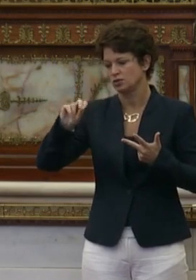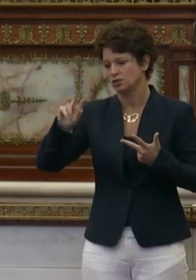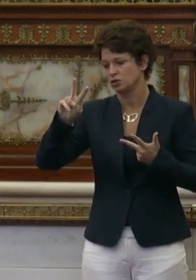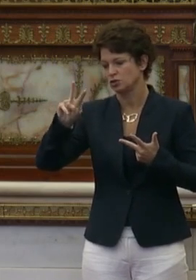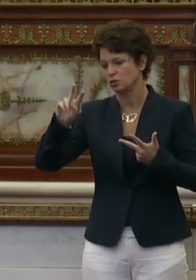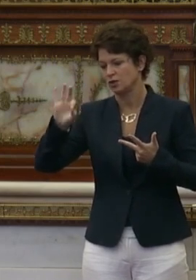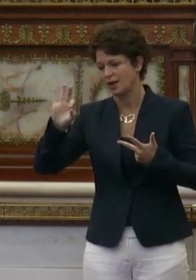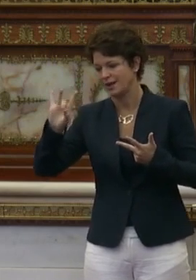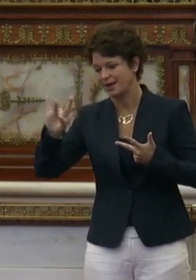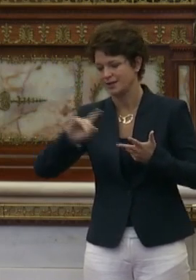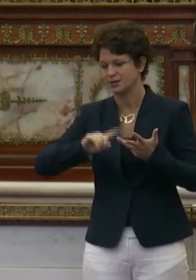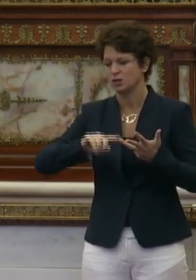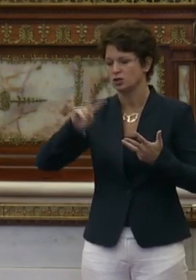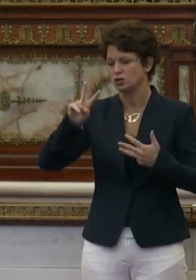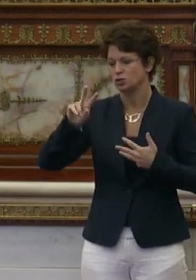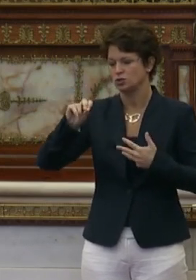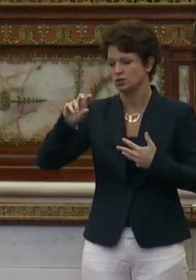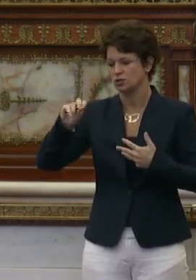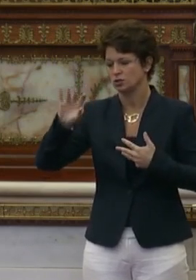200298,